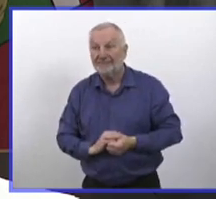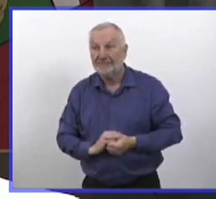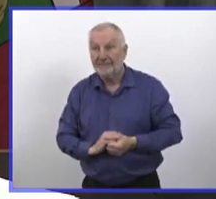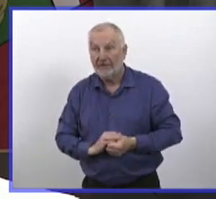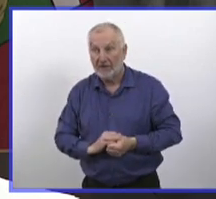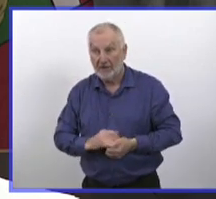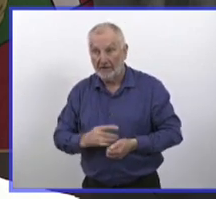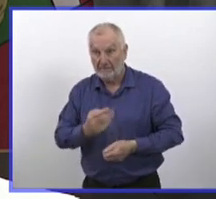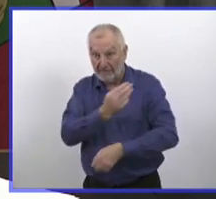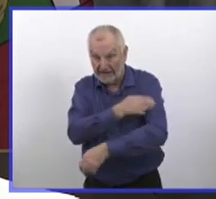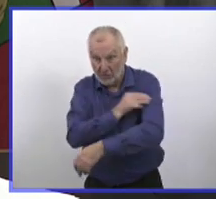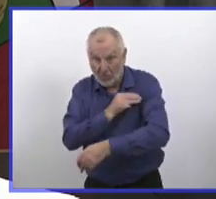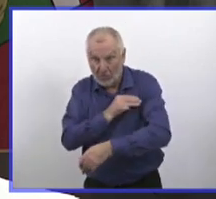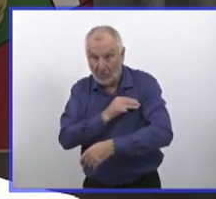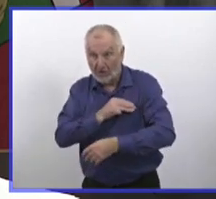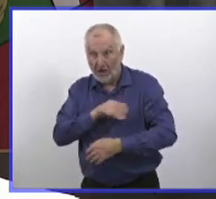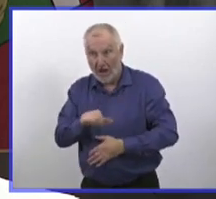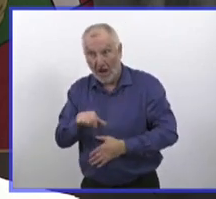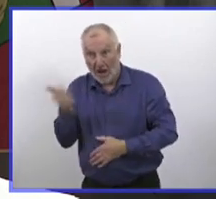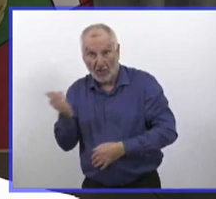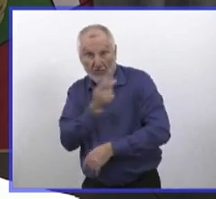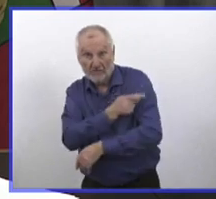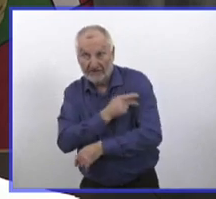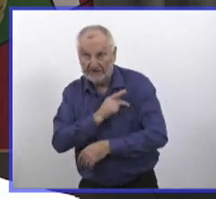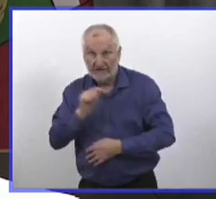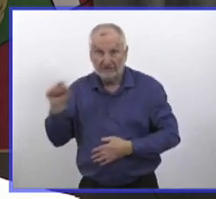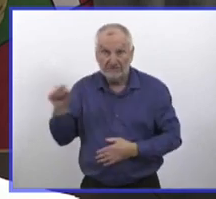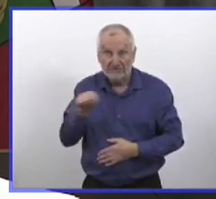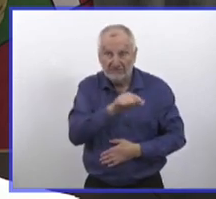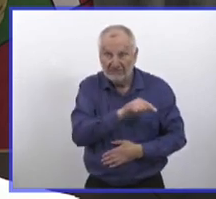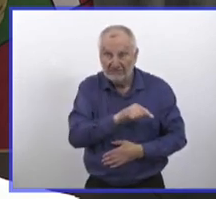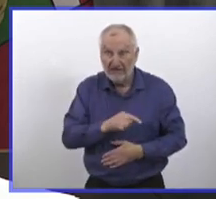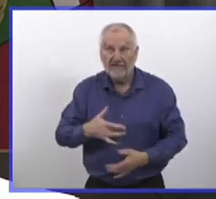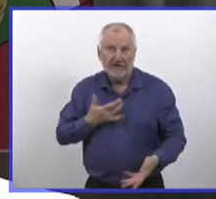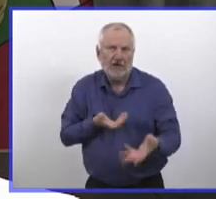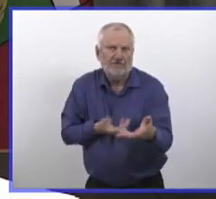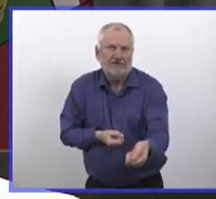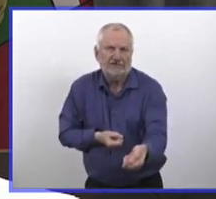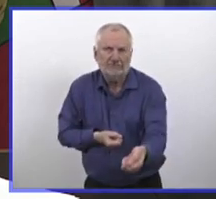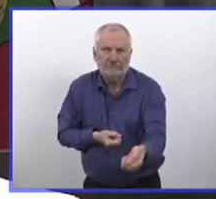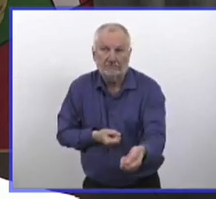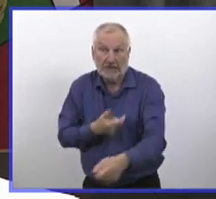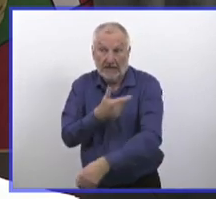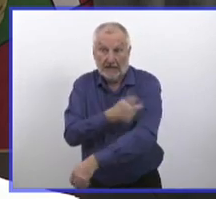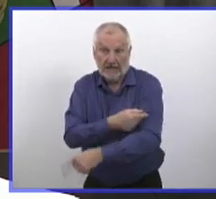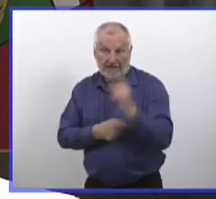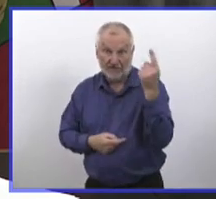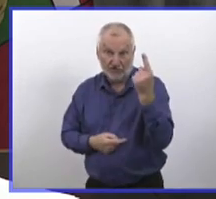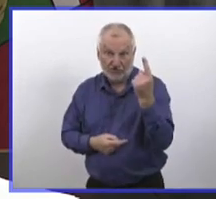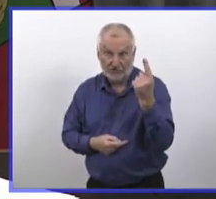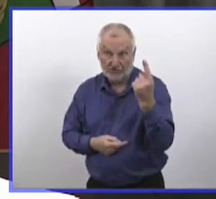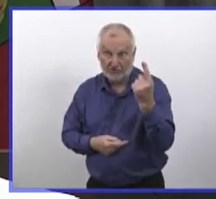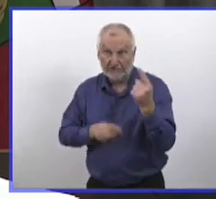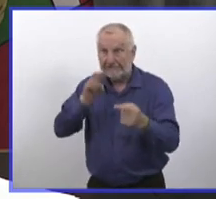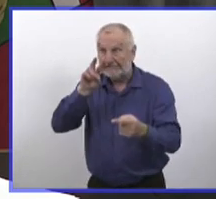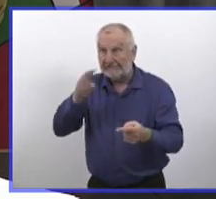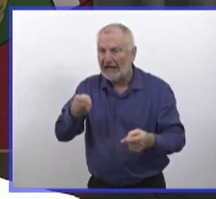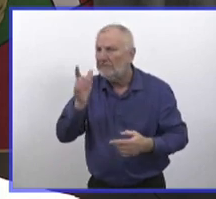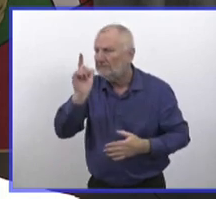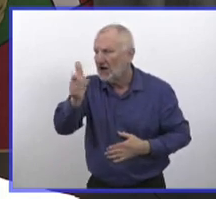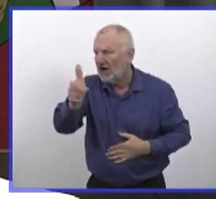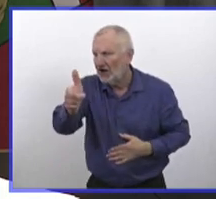province to feel comfortable that this is the best option. But we do recognize that we're all learning